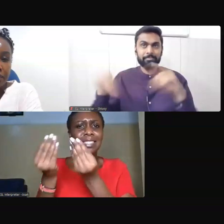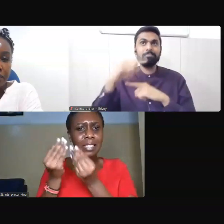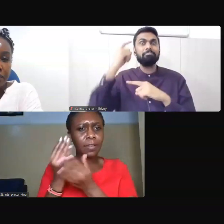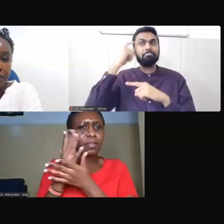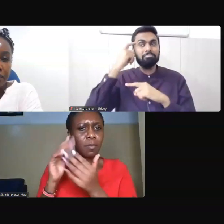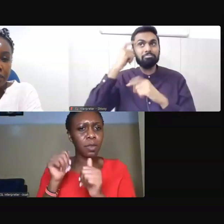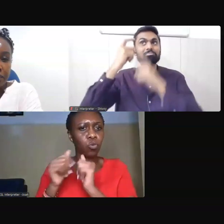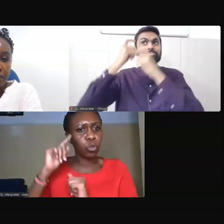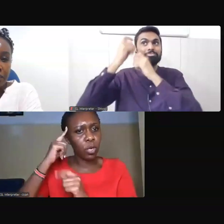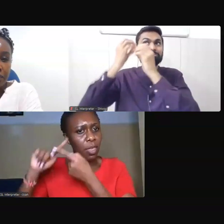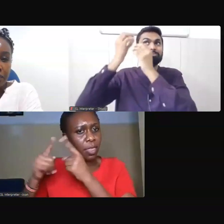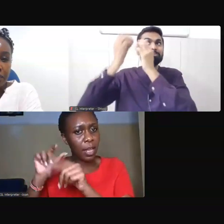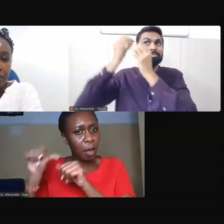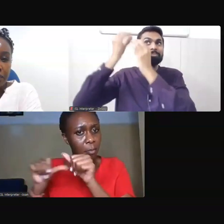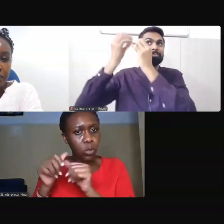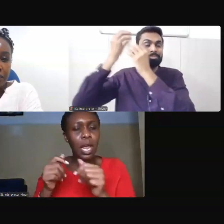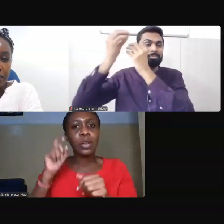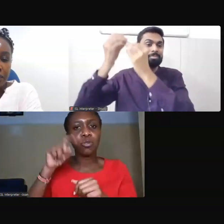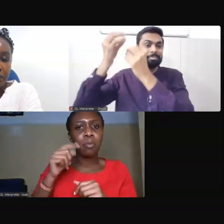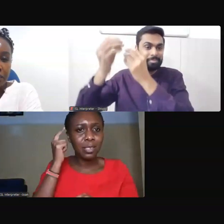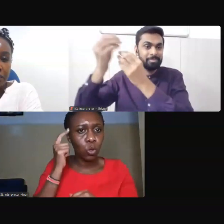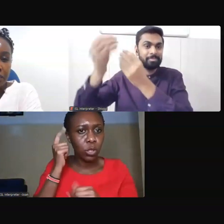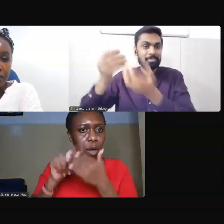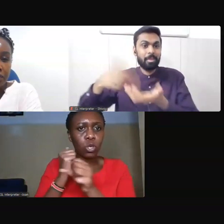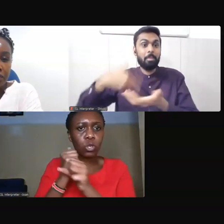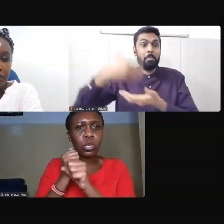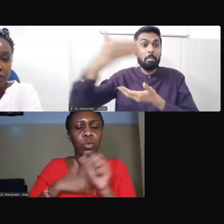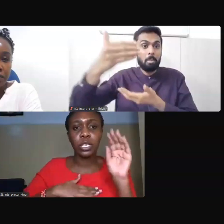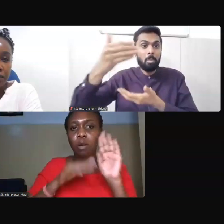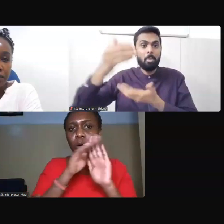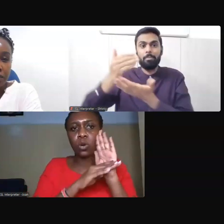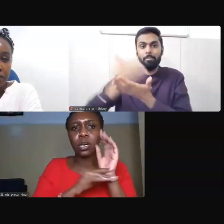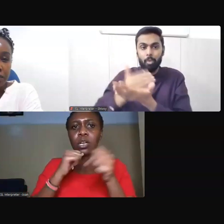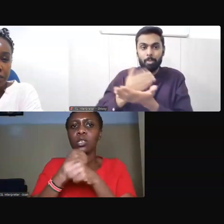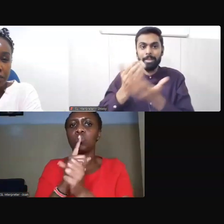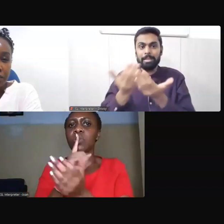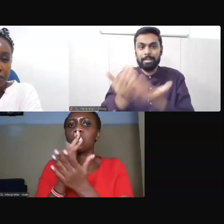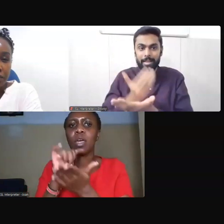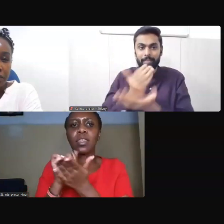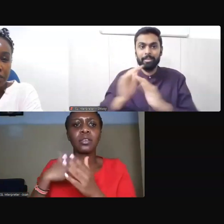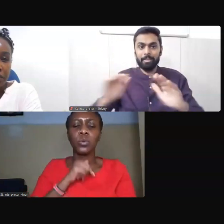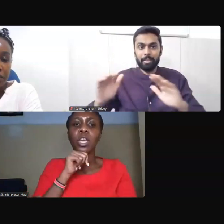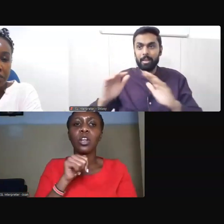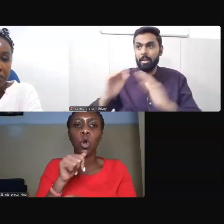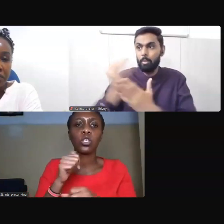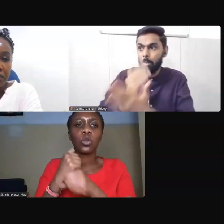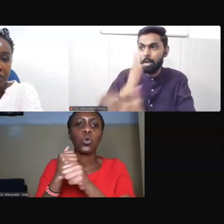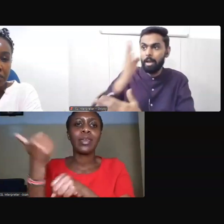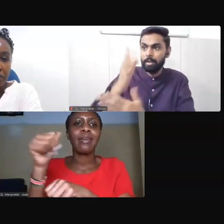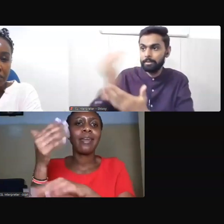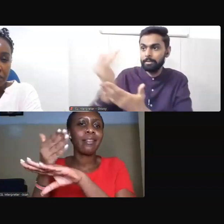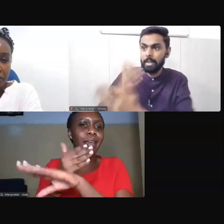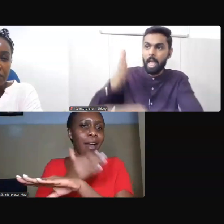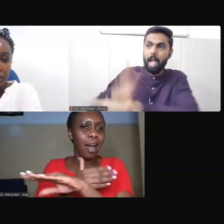that we need to consider what we are doing in our programming to ensure that we are not doing any harm. You know,